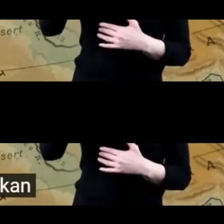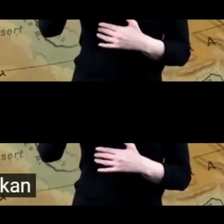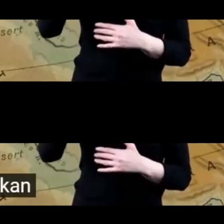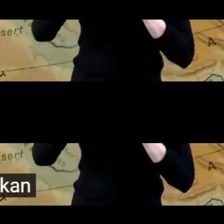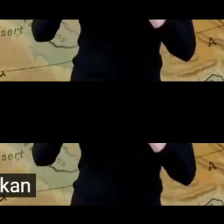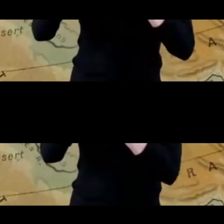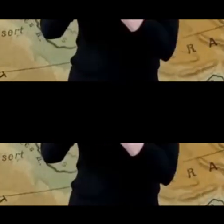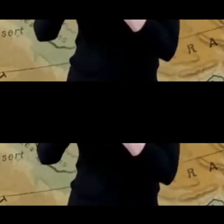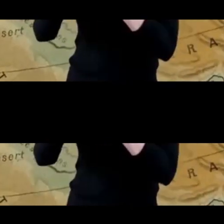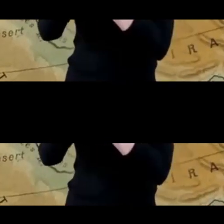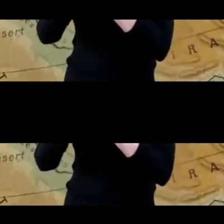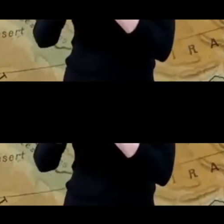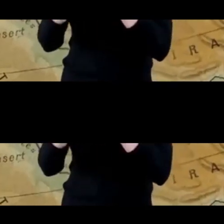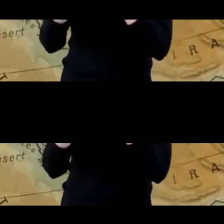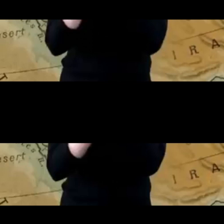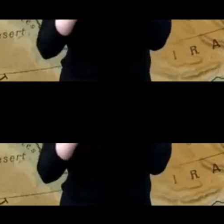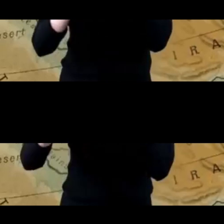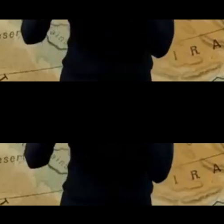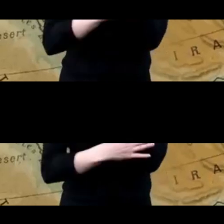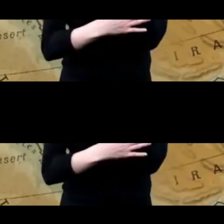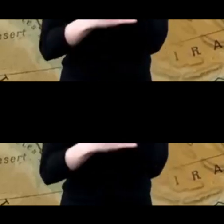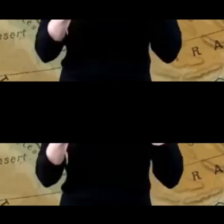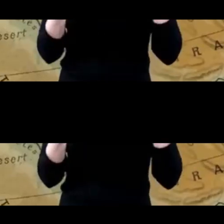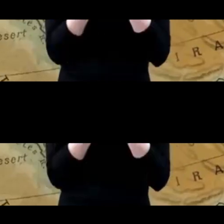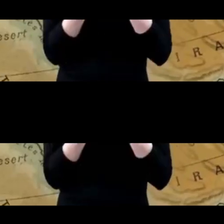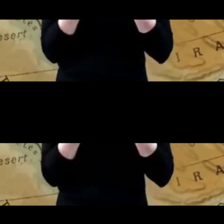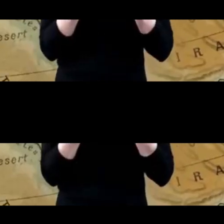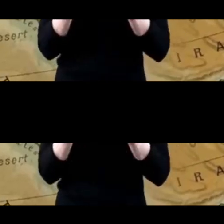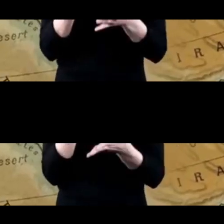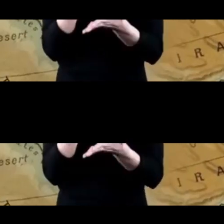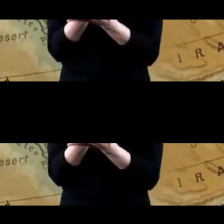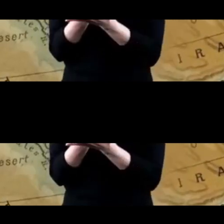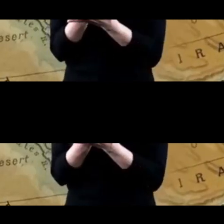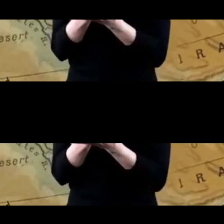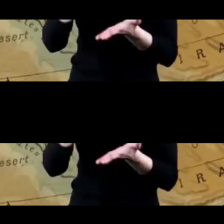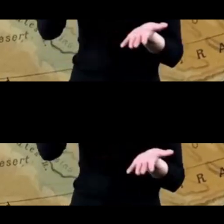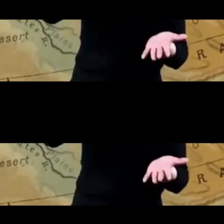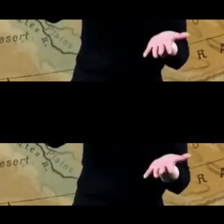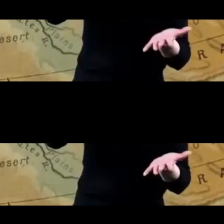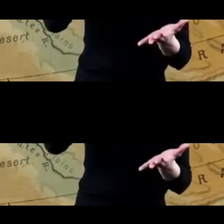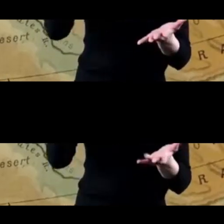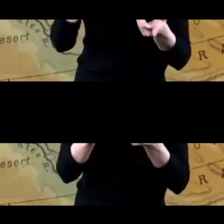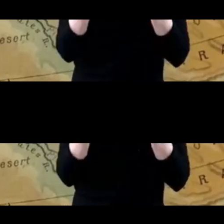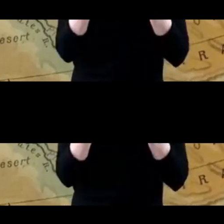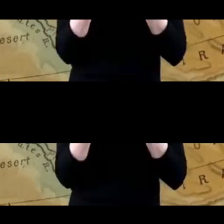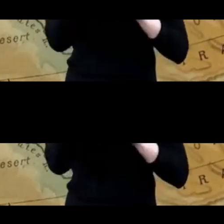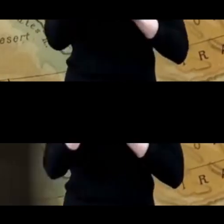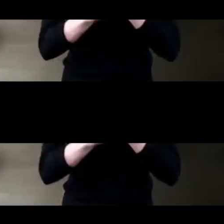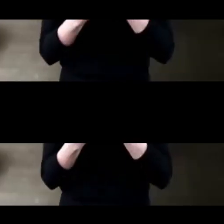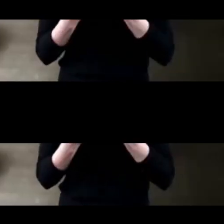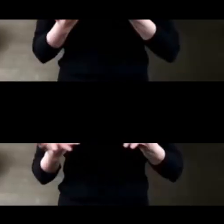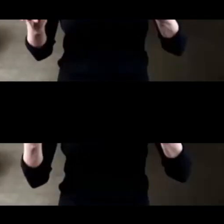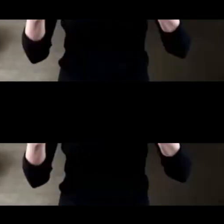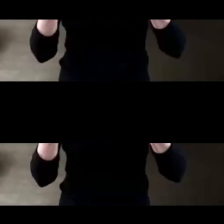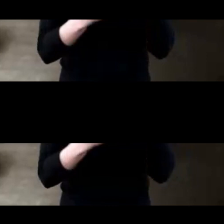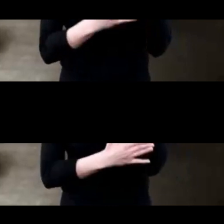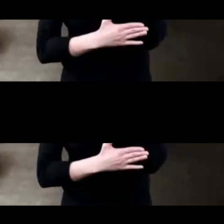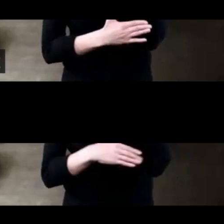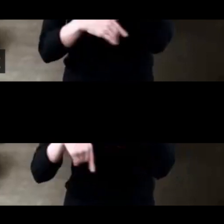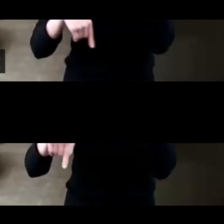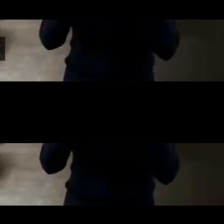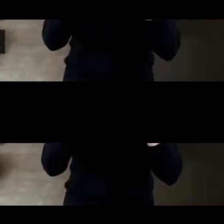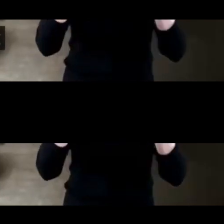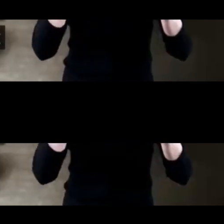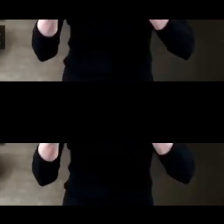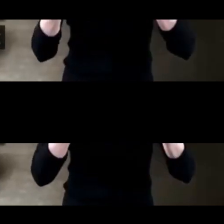region. Some countries were afraid of losing economic or political position in the world. Some countries were concerned